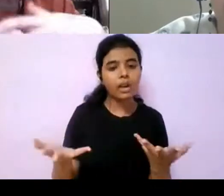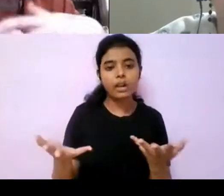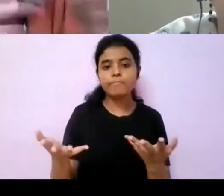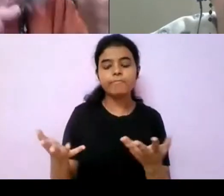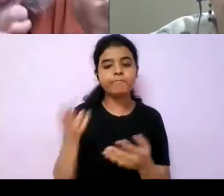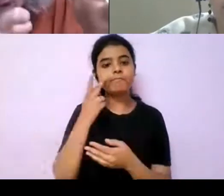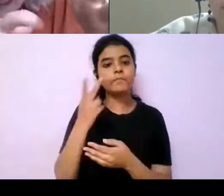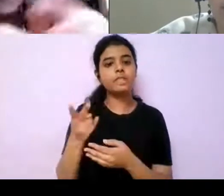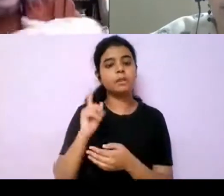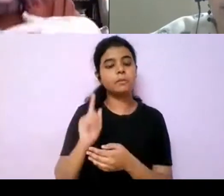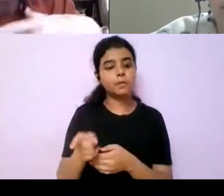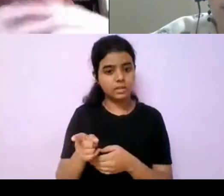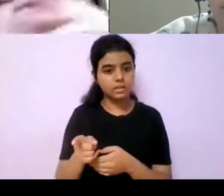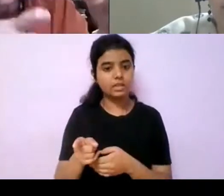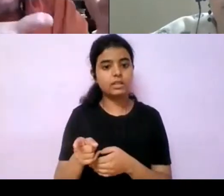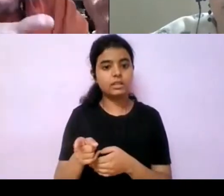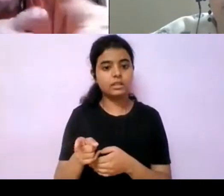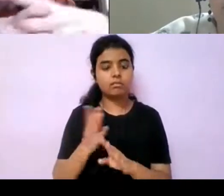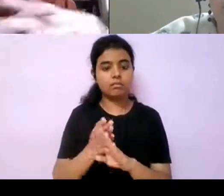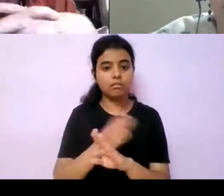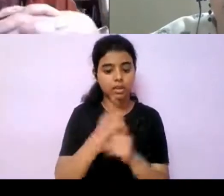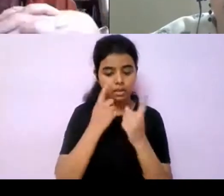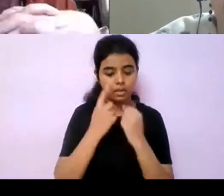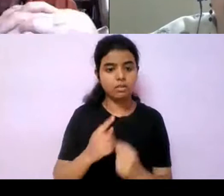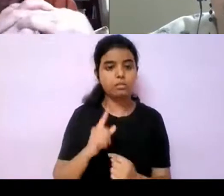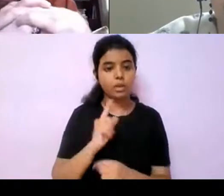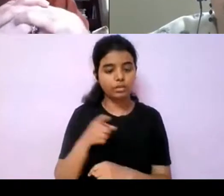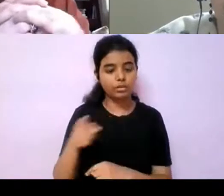be re-examined, they have to be reformed.